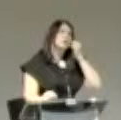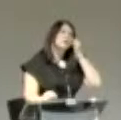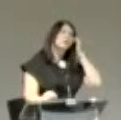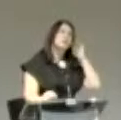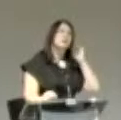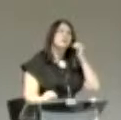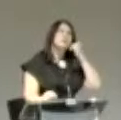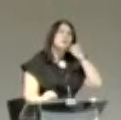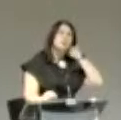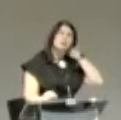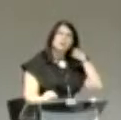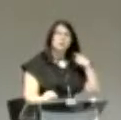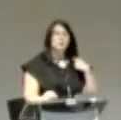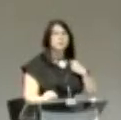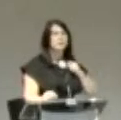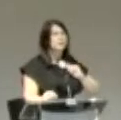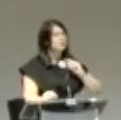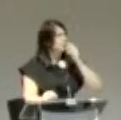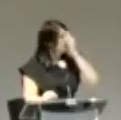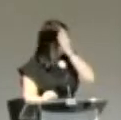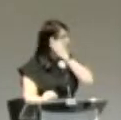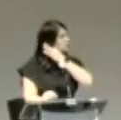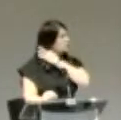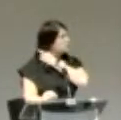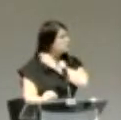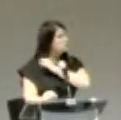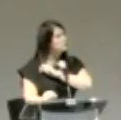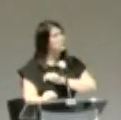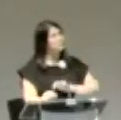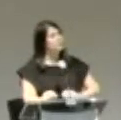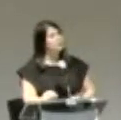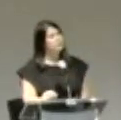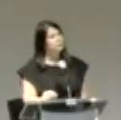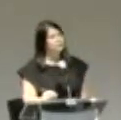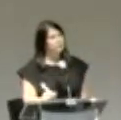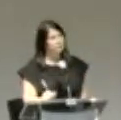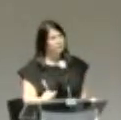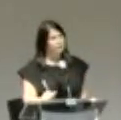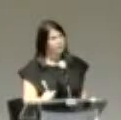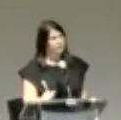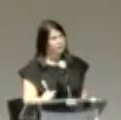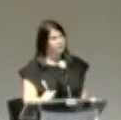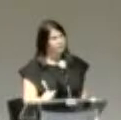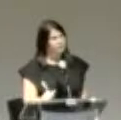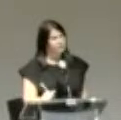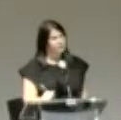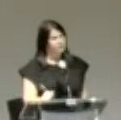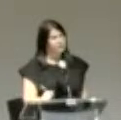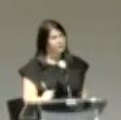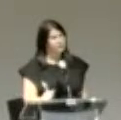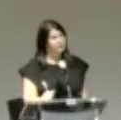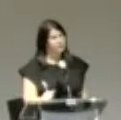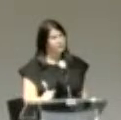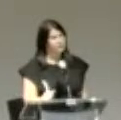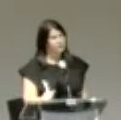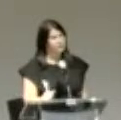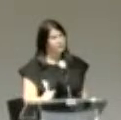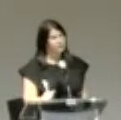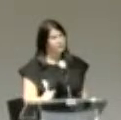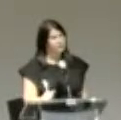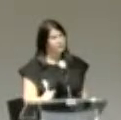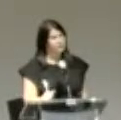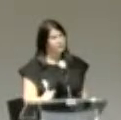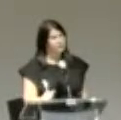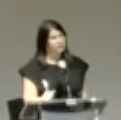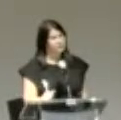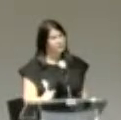the entire student body government was given a presentation of the name change by Anthony Ruiz. This beautiful presentation. But my question is, I just want to